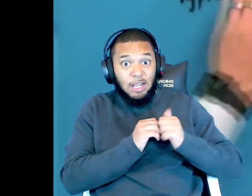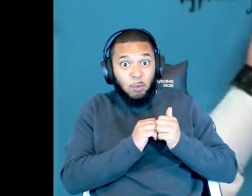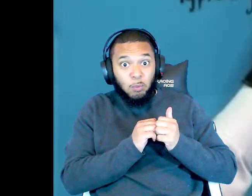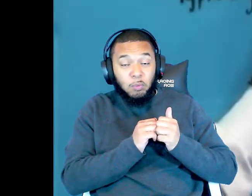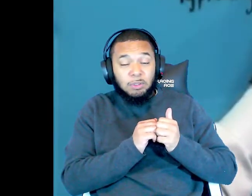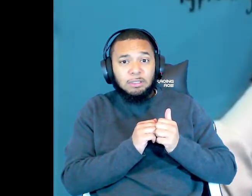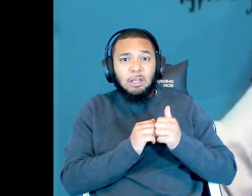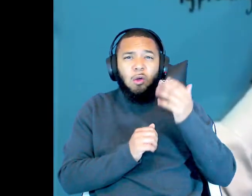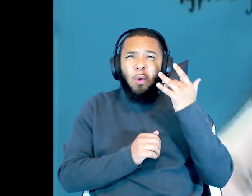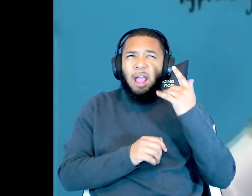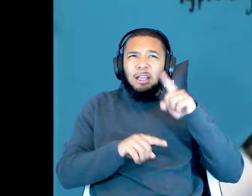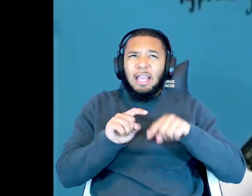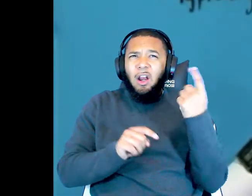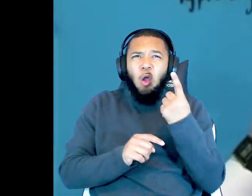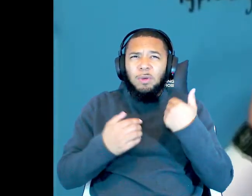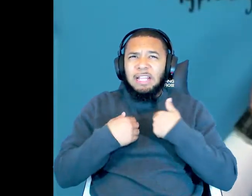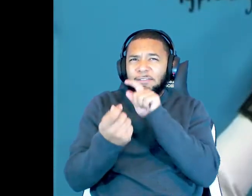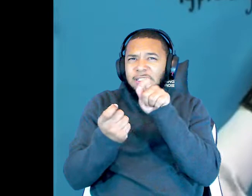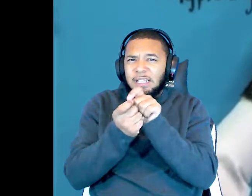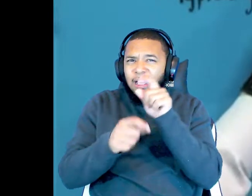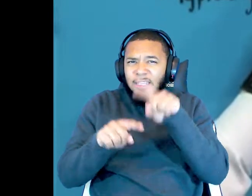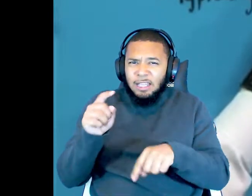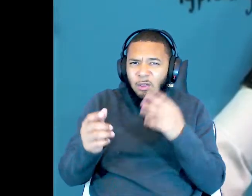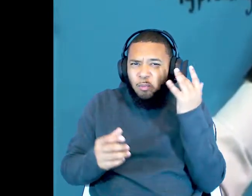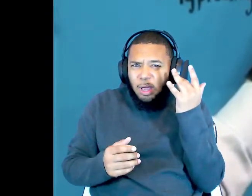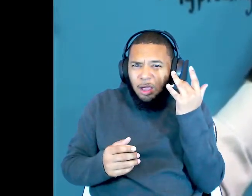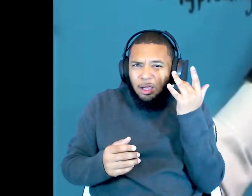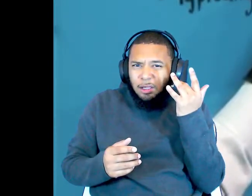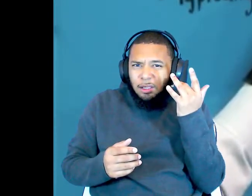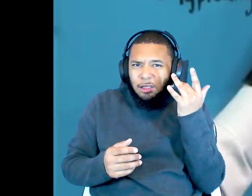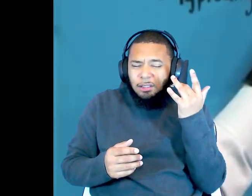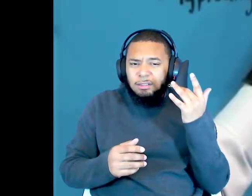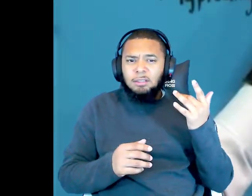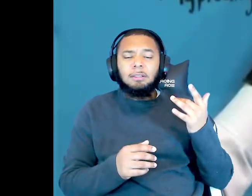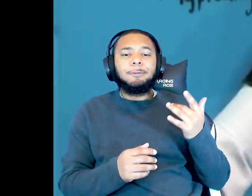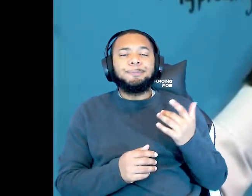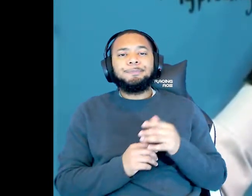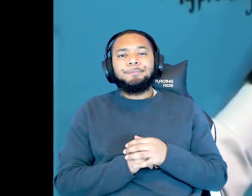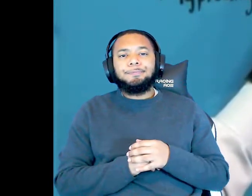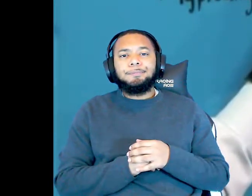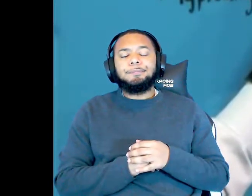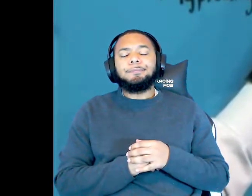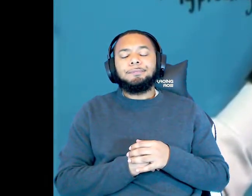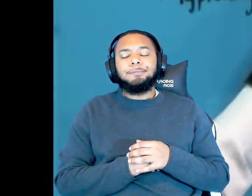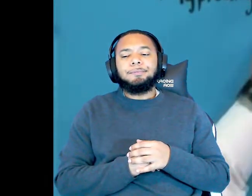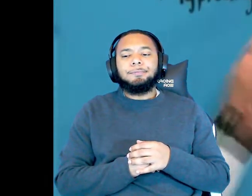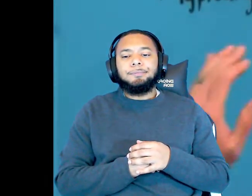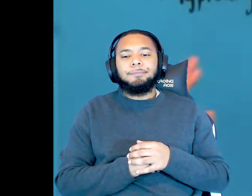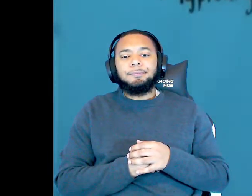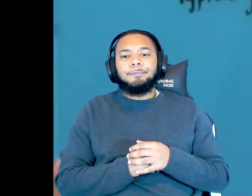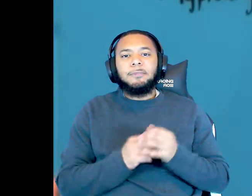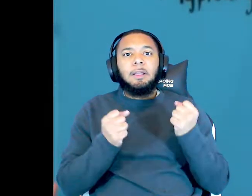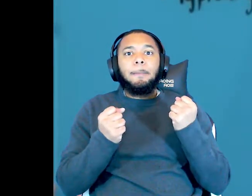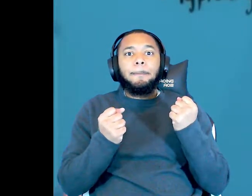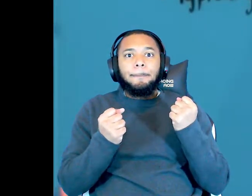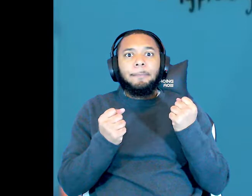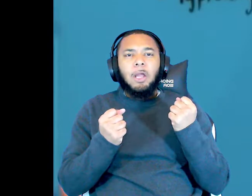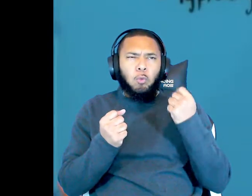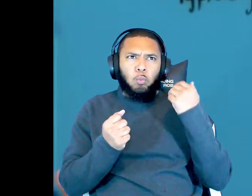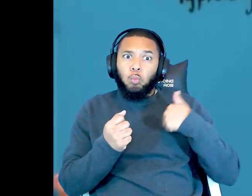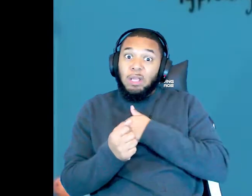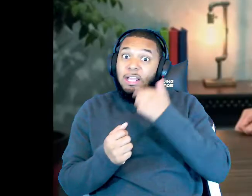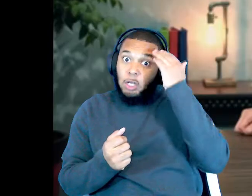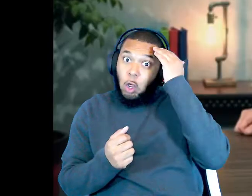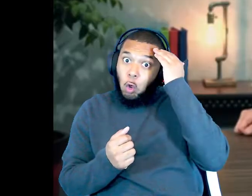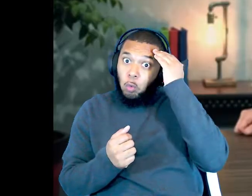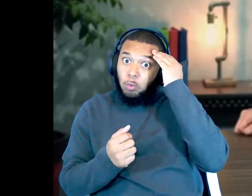Why can't we just always have exact interest? Like, I think we've known for many, many hundreds of years that there's 365 days in a